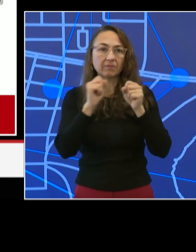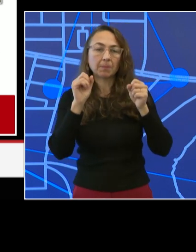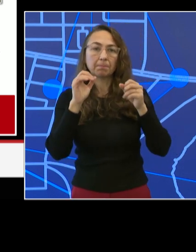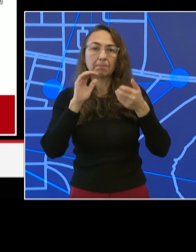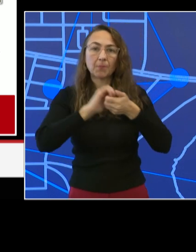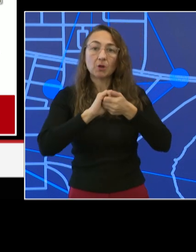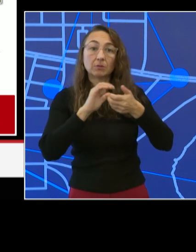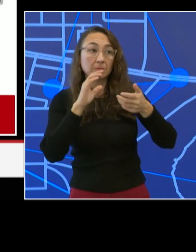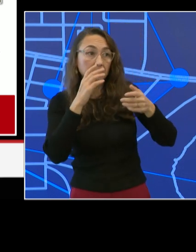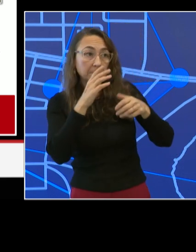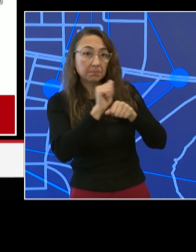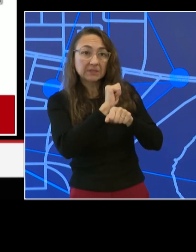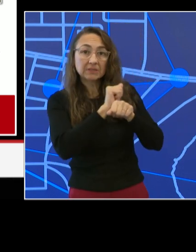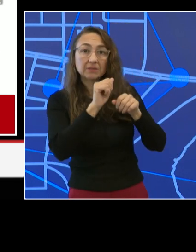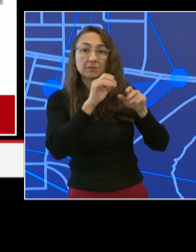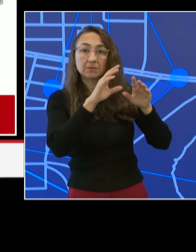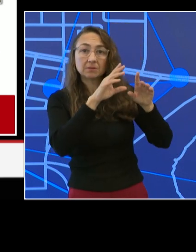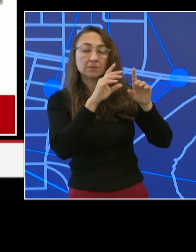alarm systems and